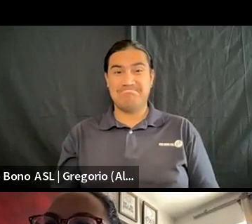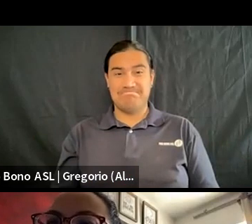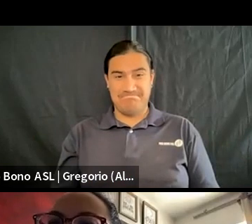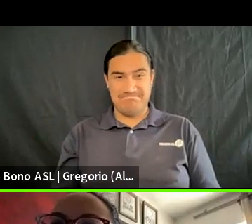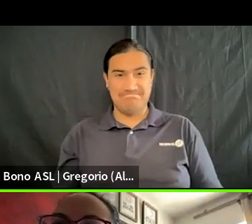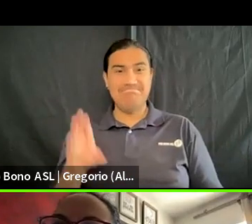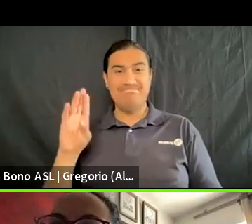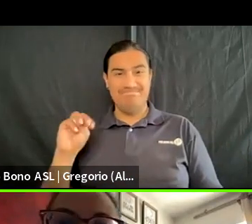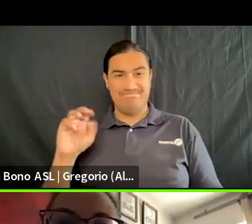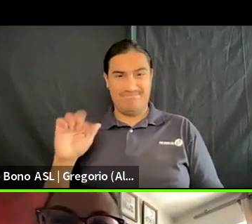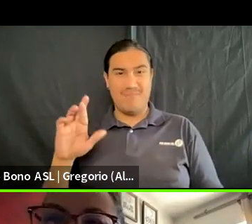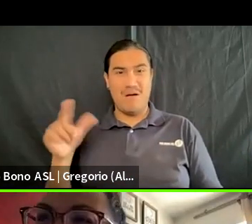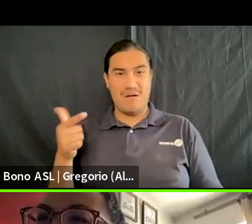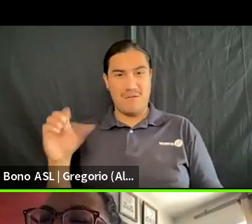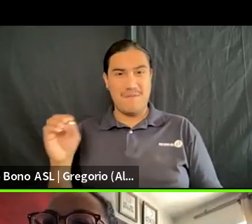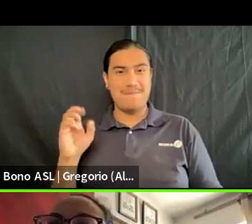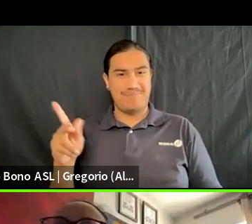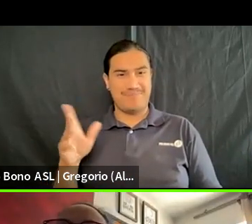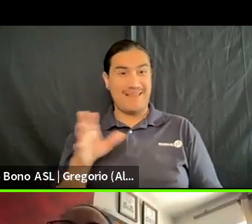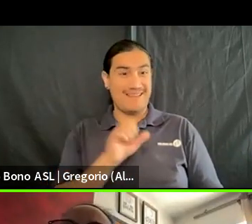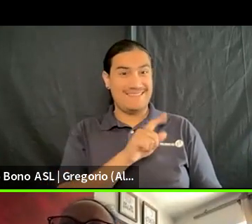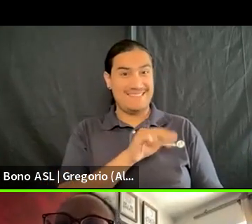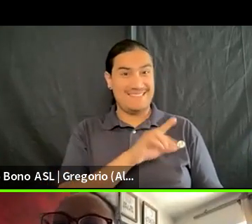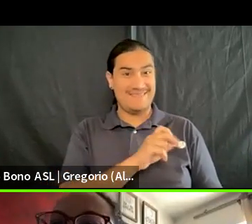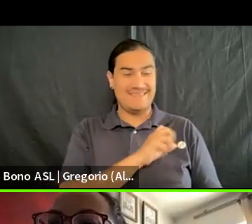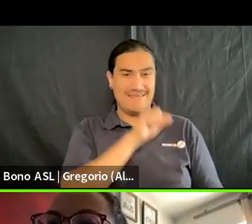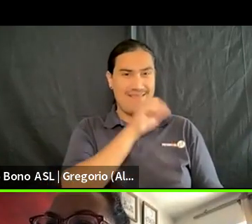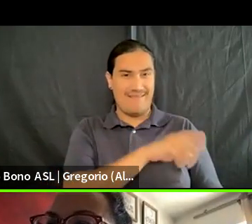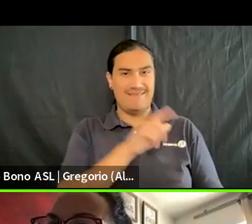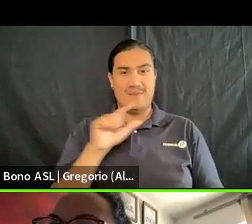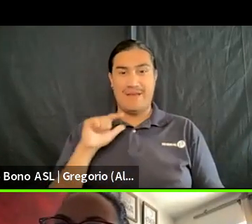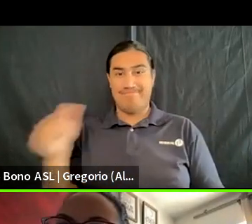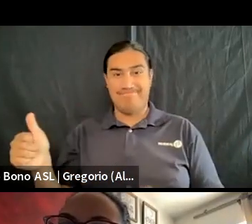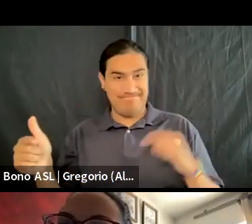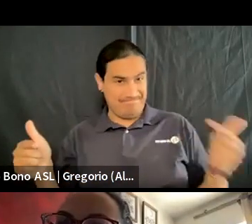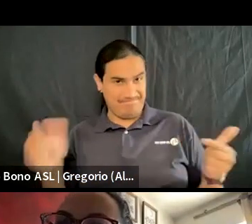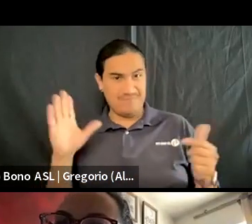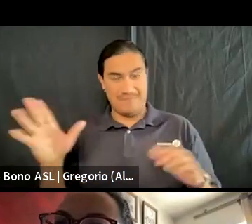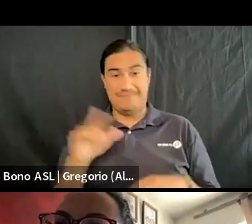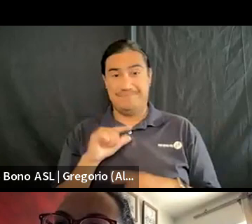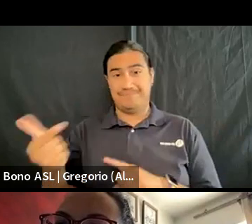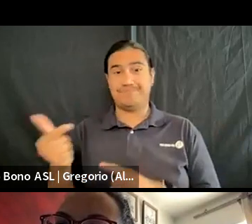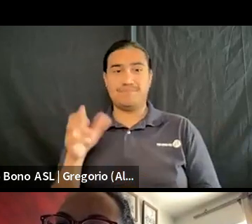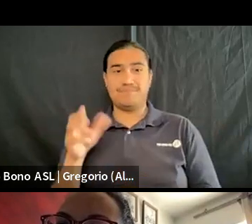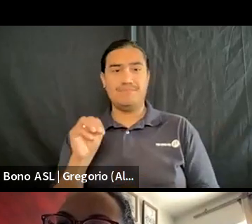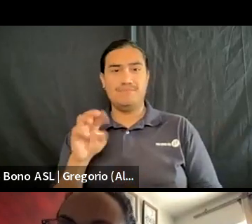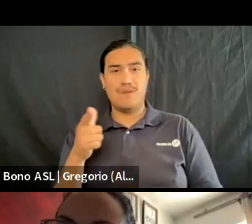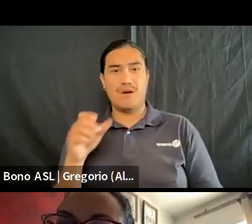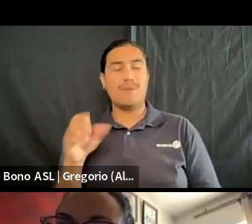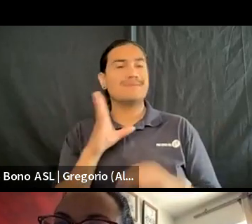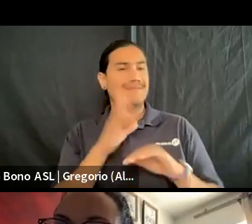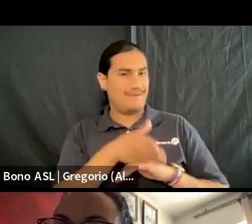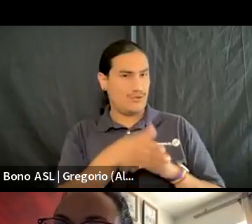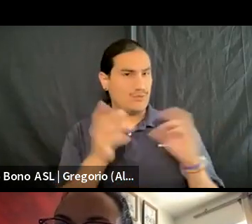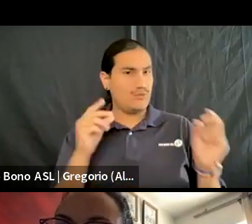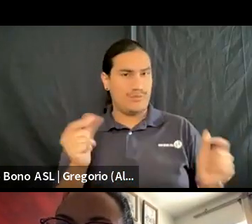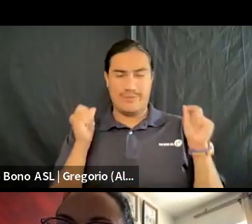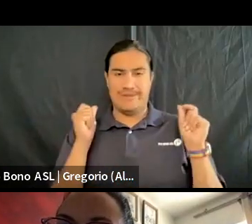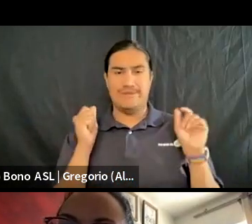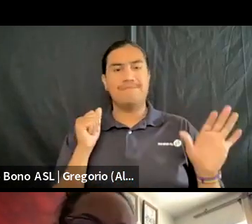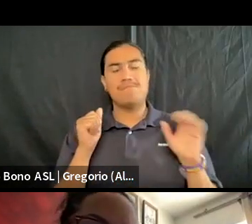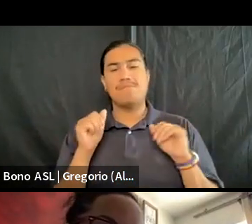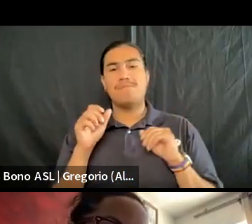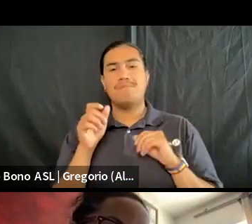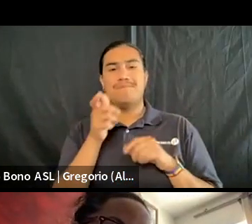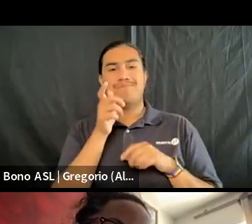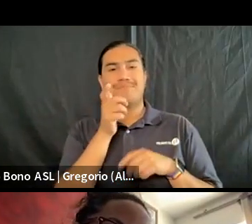Okay, Margo. Margo and Steven. I love it. Margo, and then we'll have Steven. You go after Margo. This is the after, real quickly.